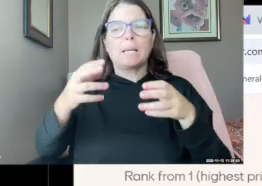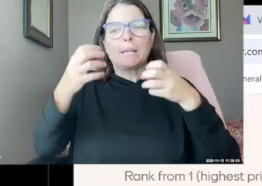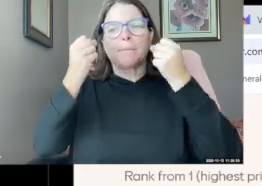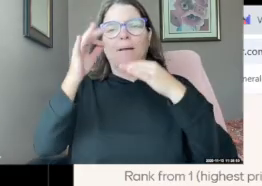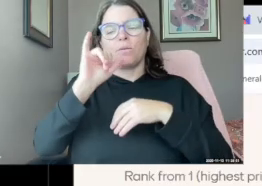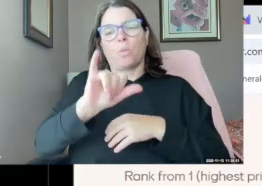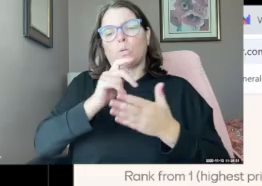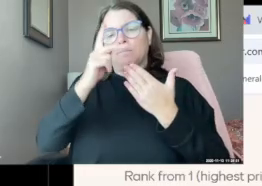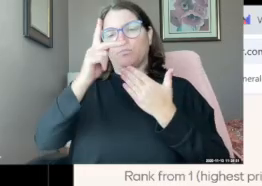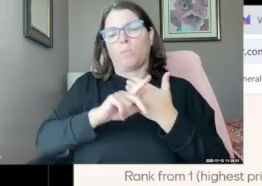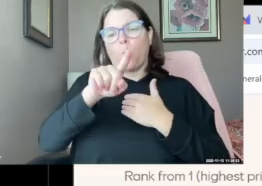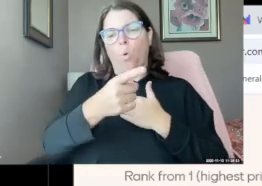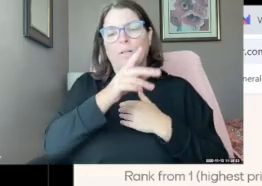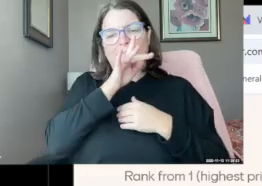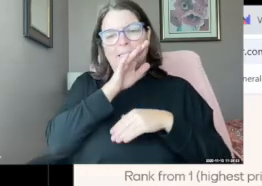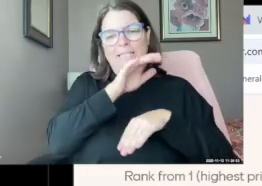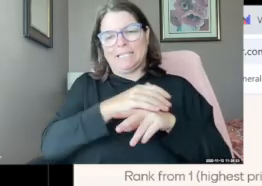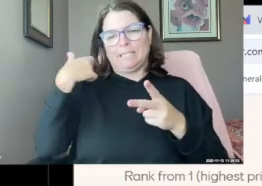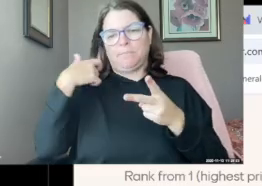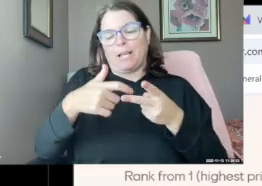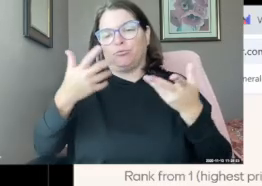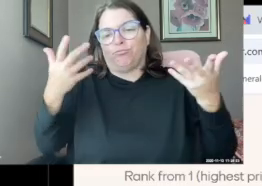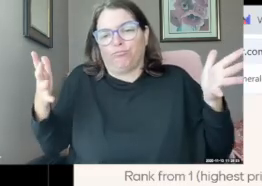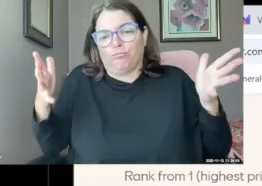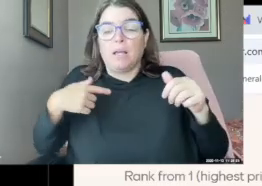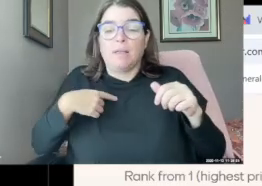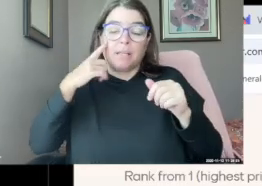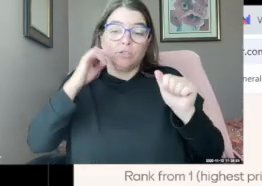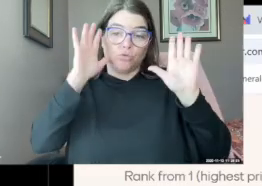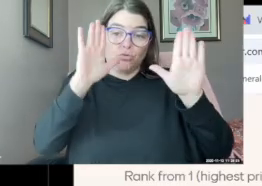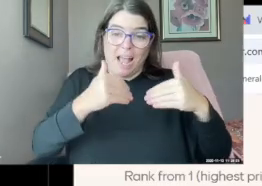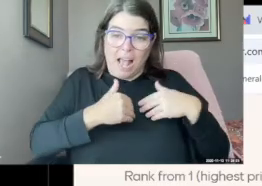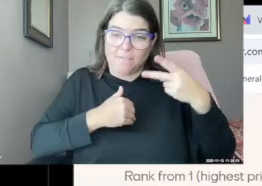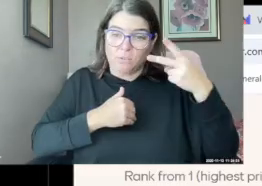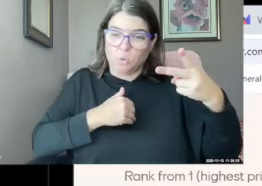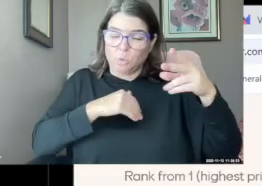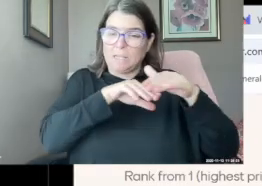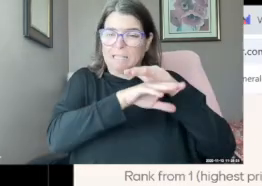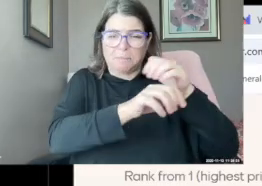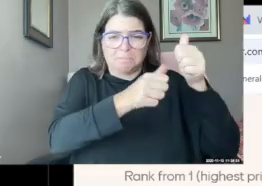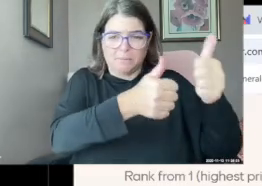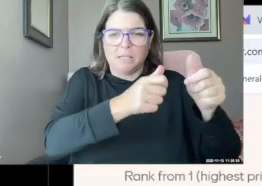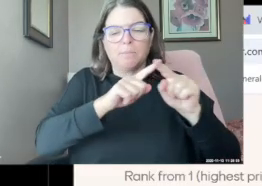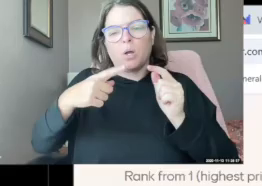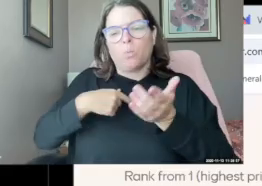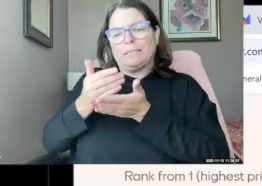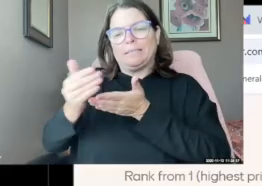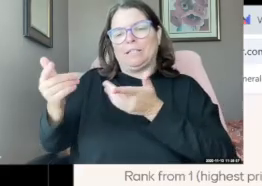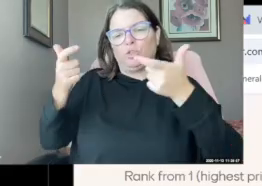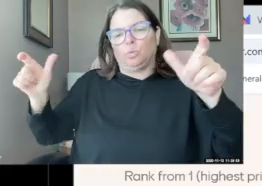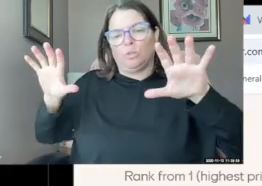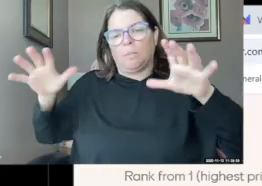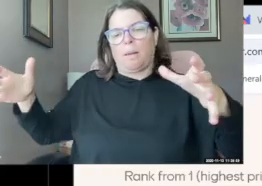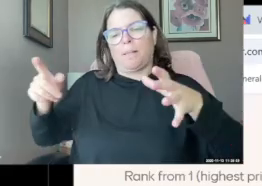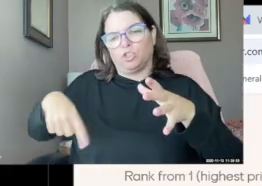least 10 languages that are spoken throughout our valley. And a lot of these programs only will do English and Spanish.